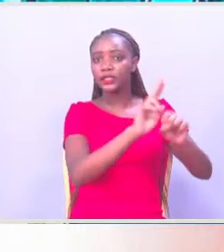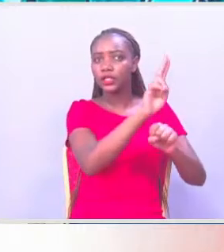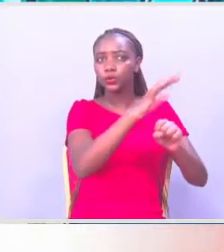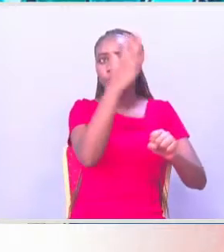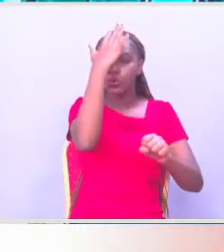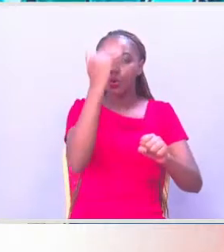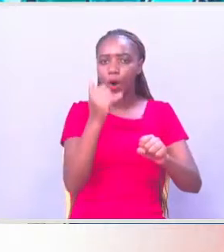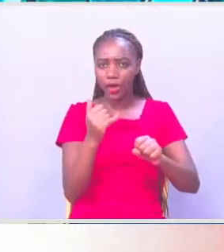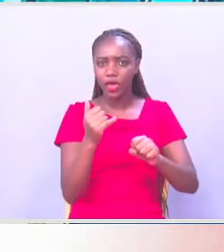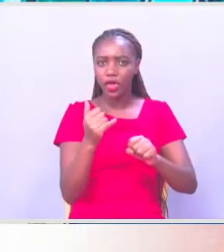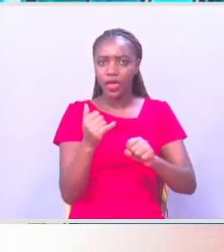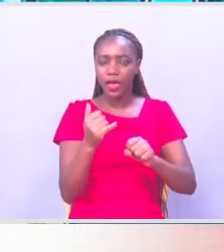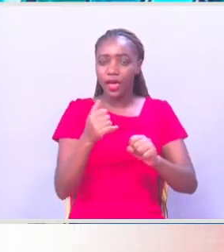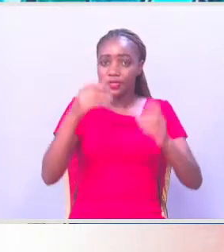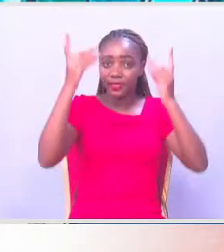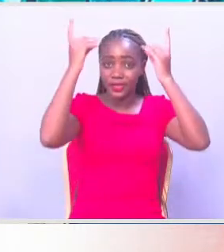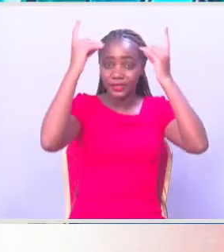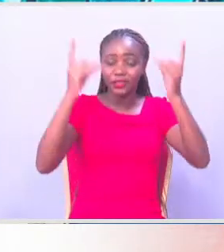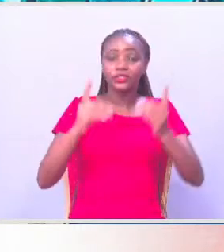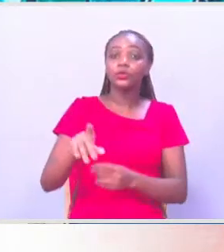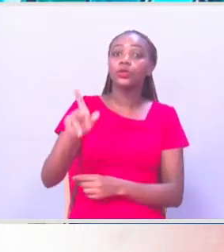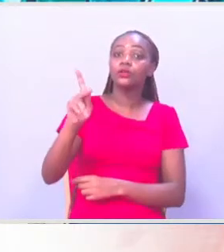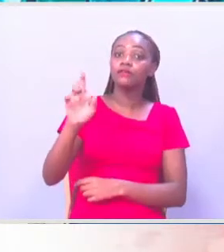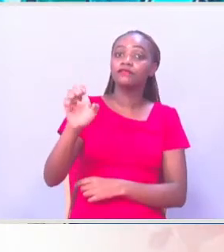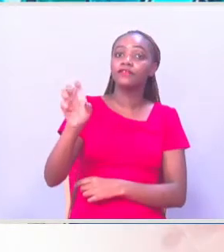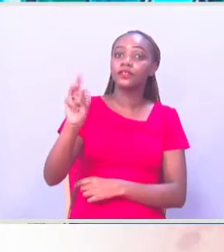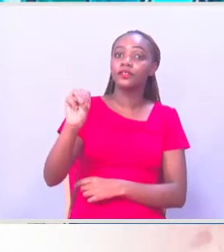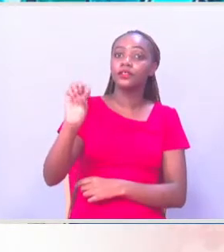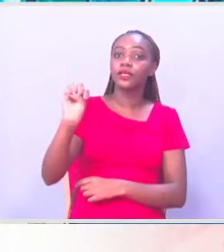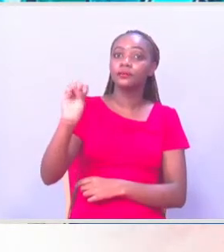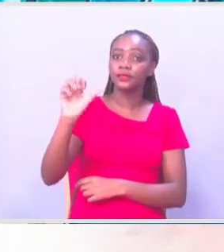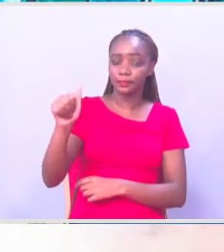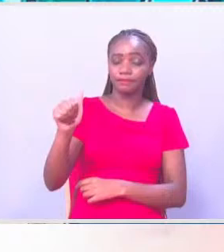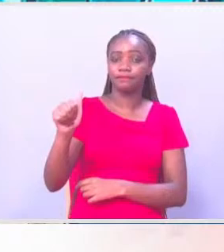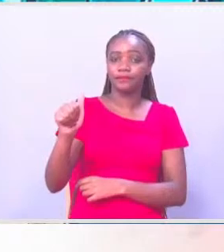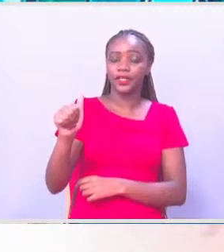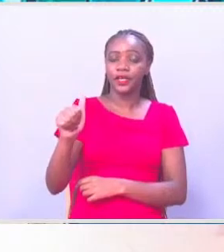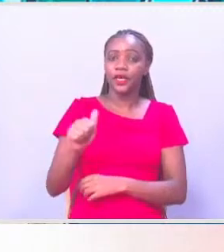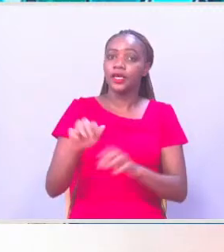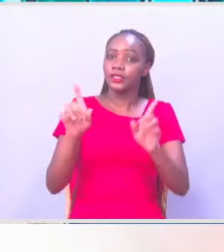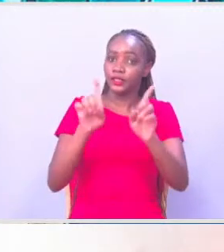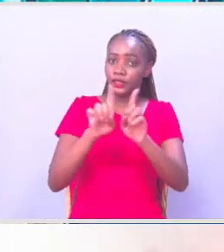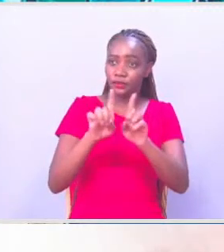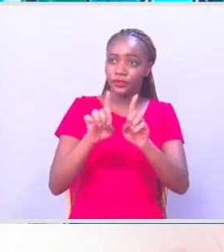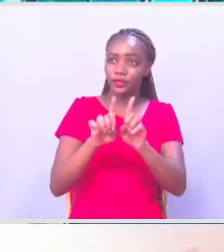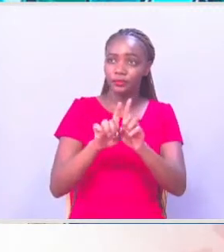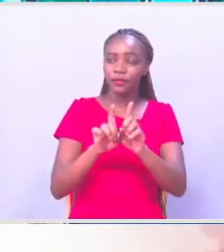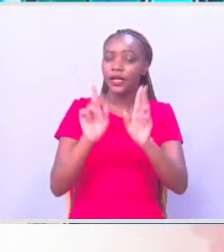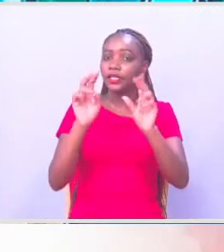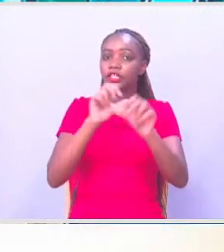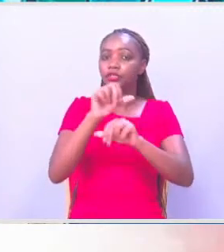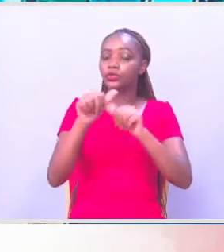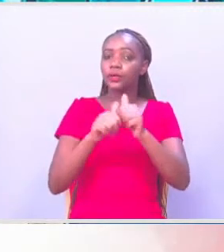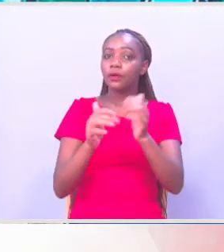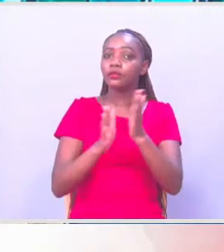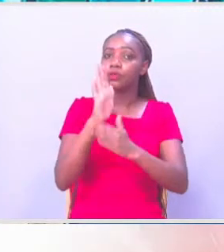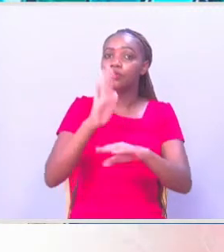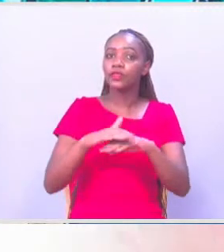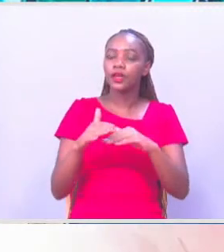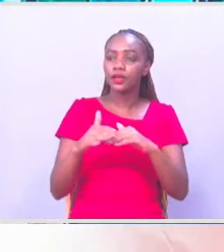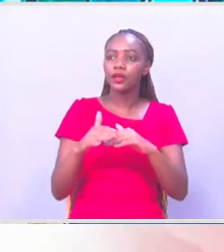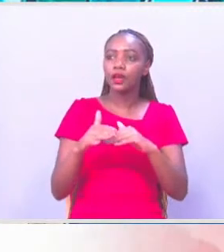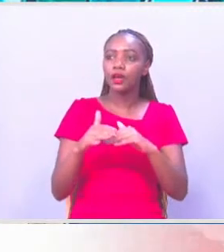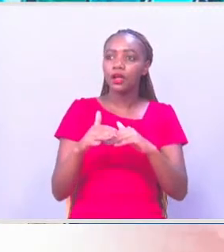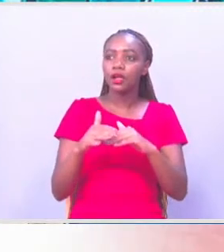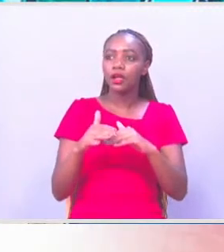the military takeover at the Kenya Medical Supplies Authority, KEMSA, and the impending layoffs of more